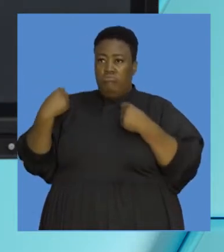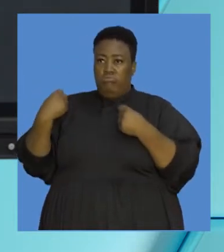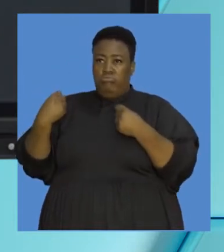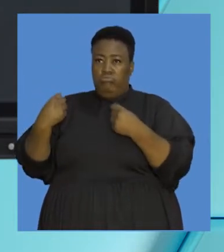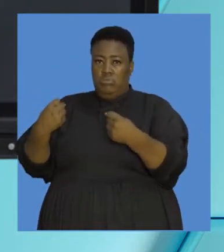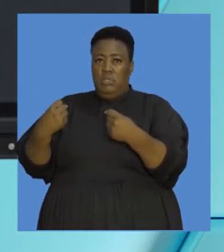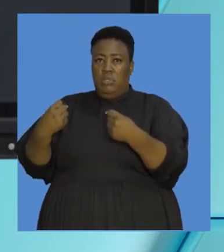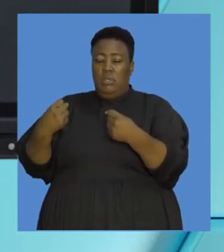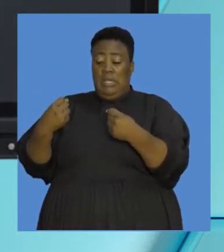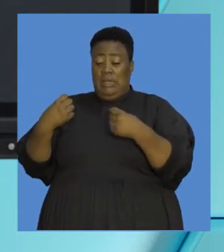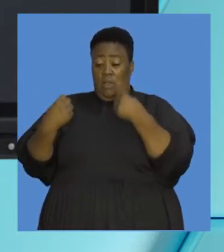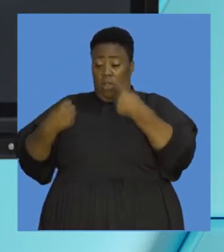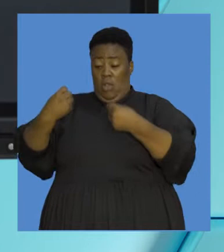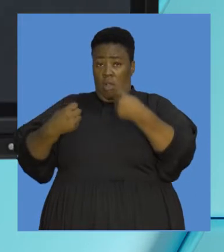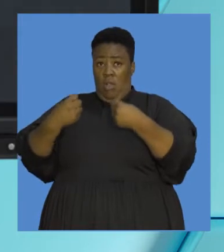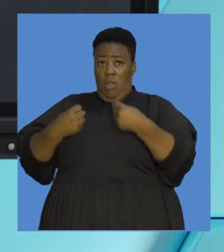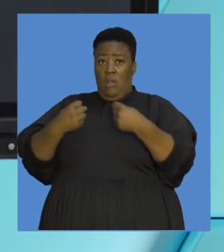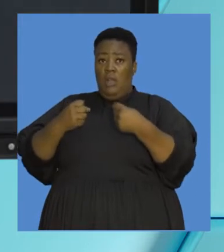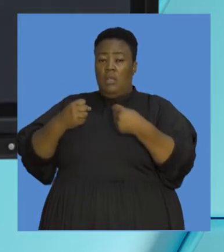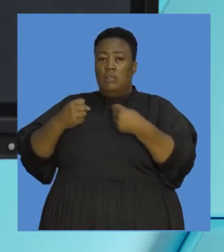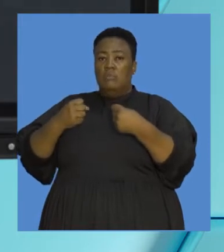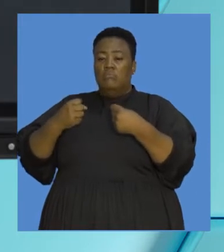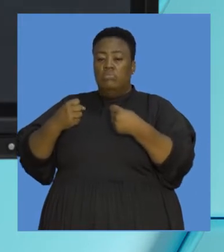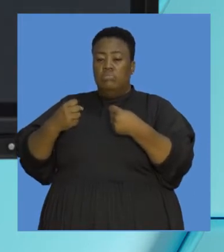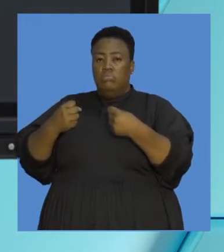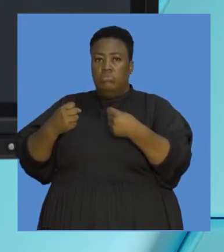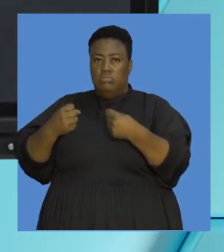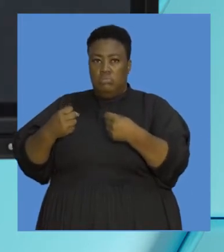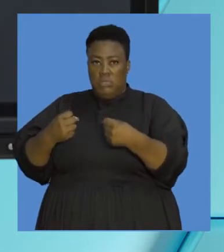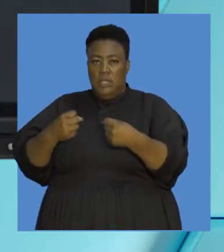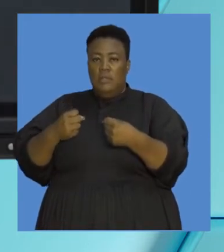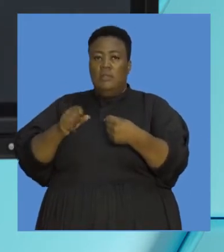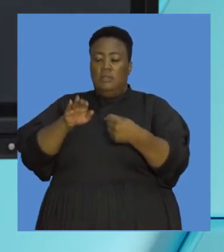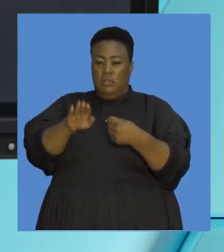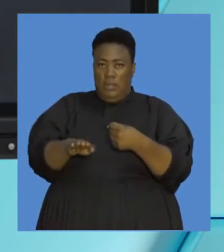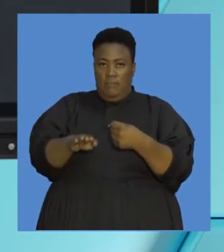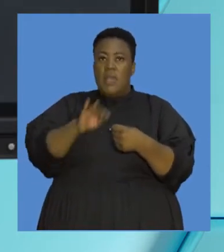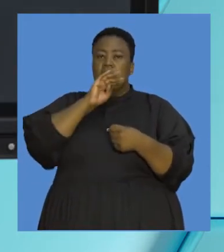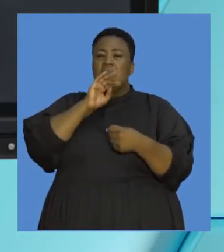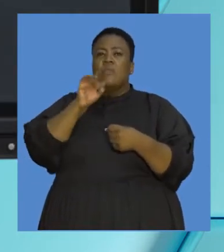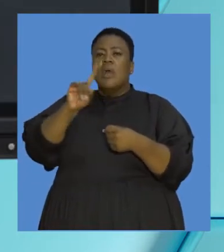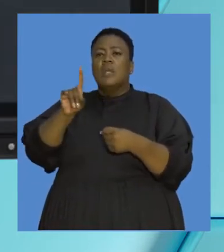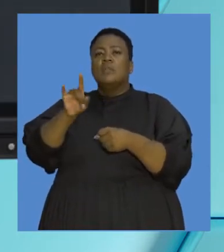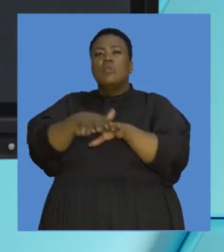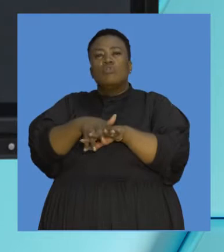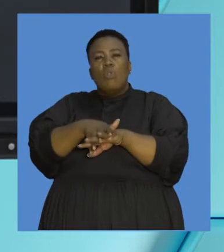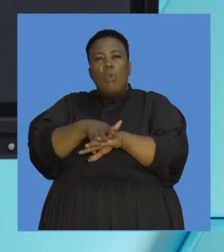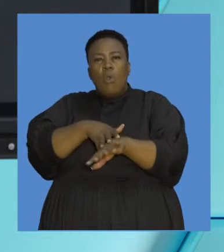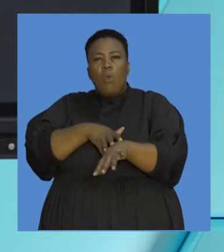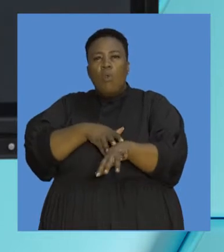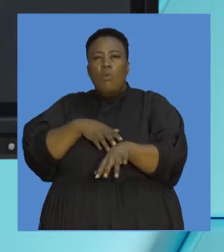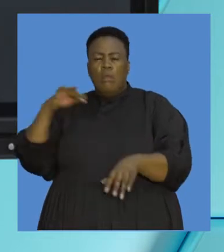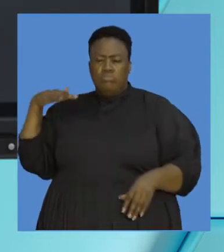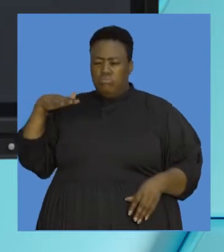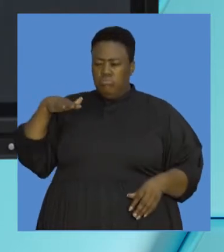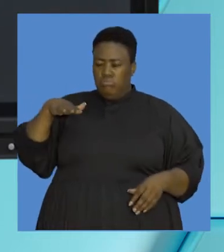car decelerated till it stopped. And we understand that to mean that it got slower. In science,